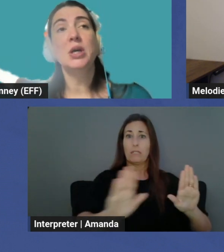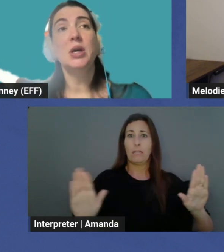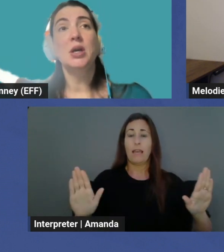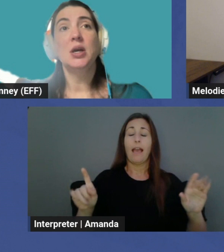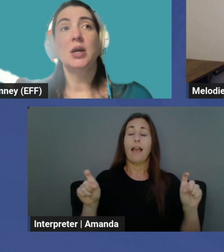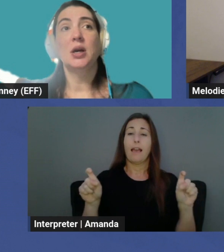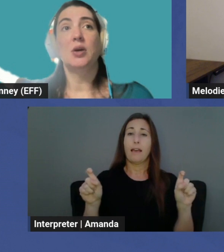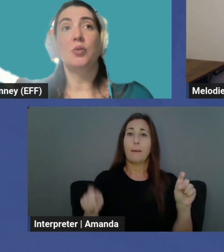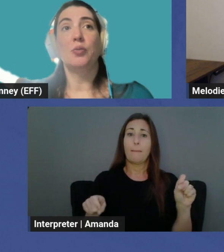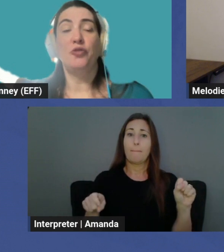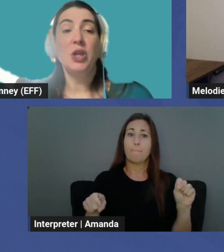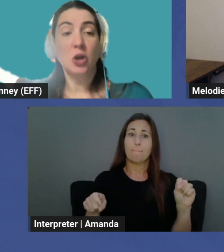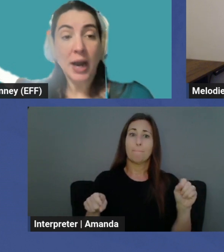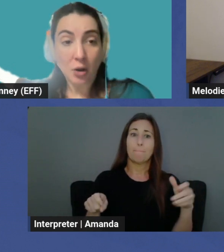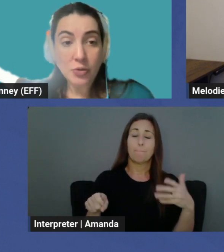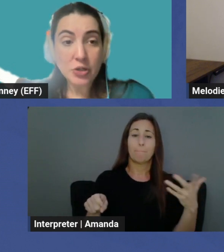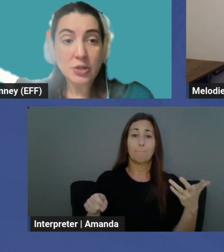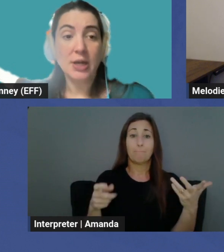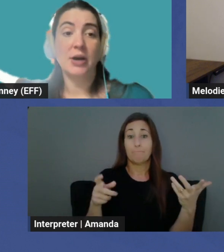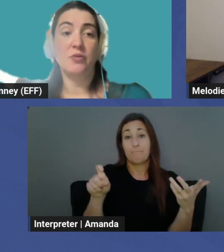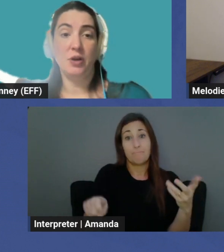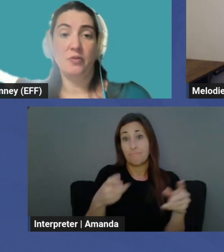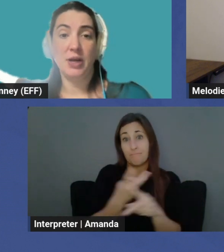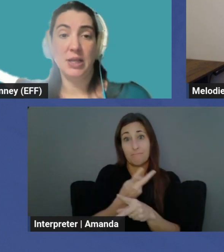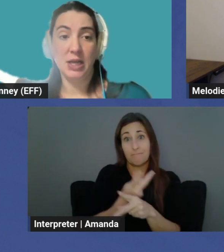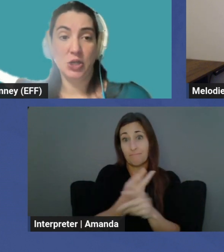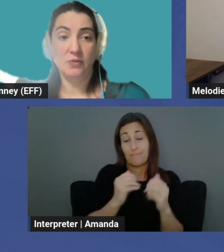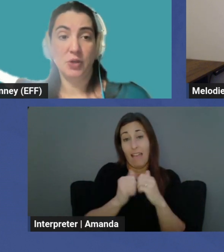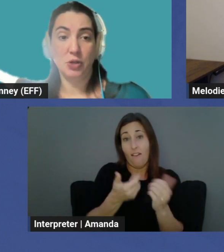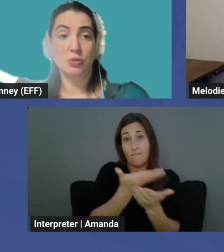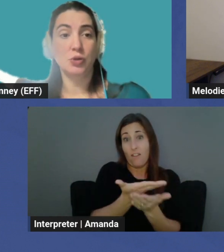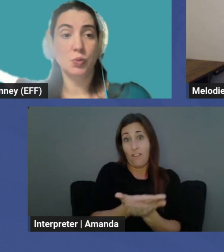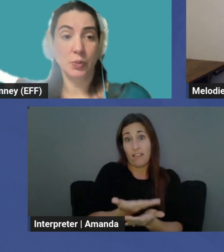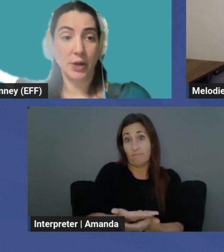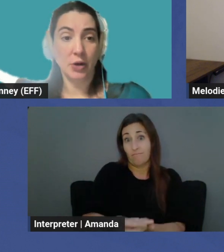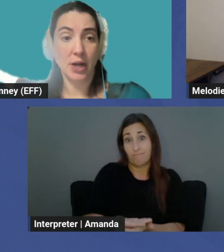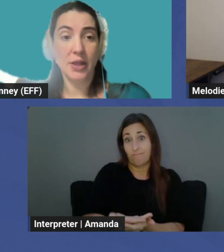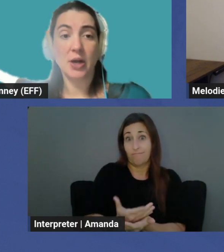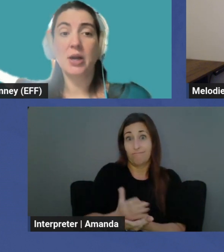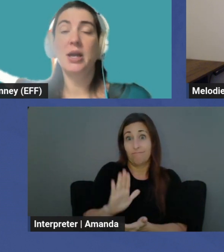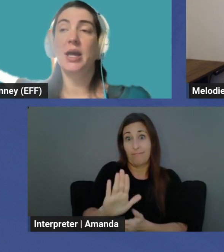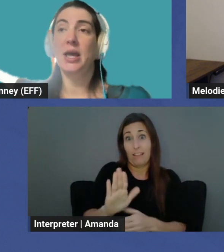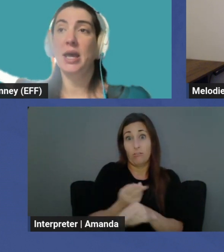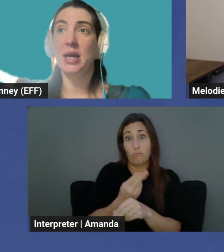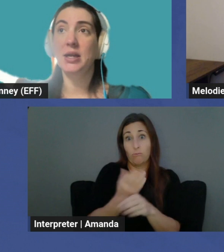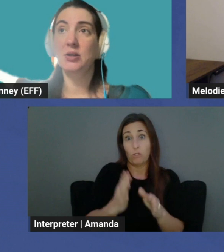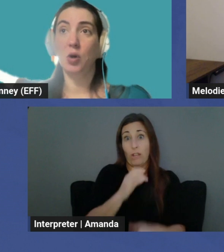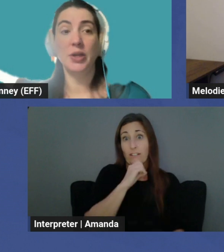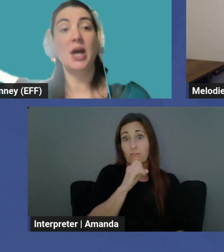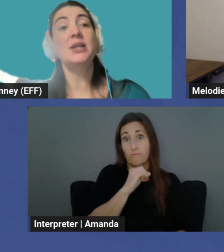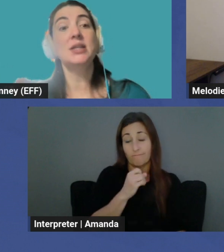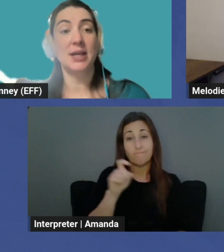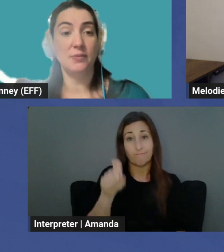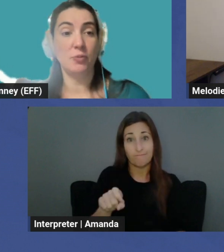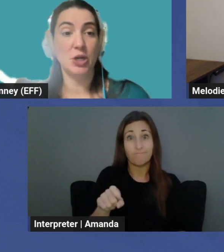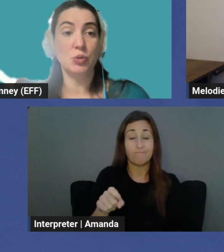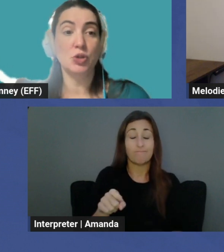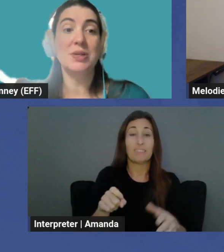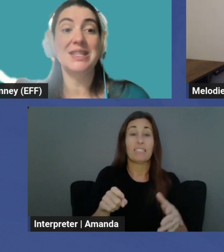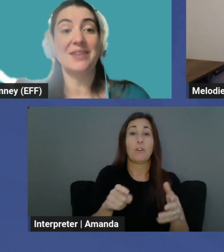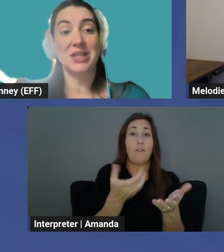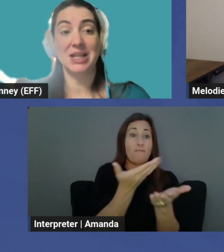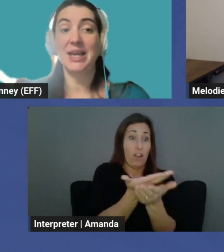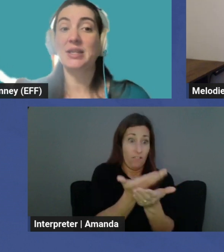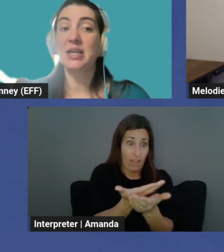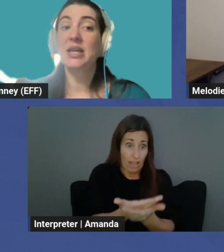to figure out how to verify the age of their users one way or another and hold on to that information, which